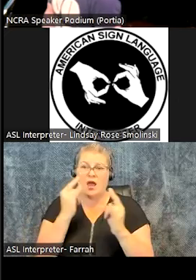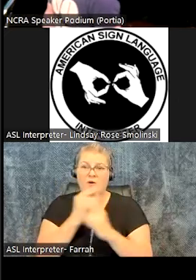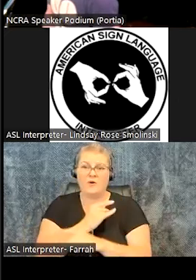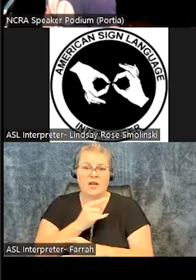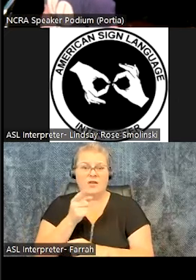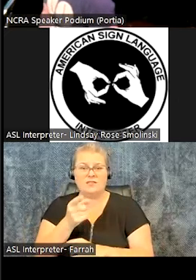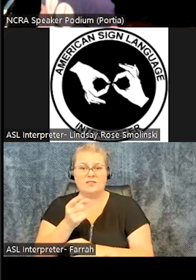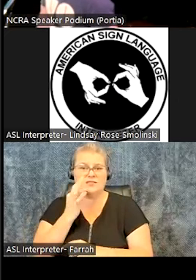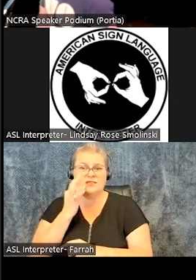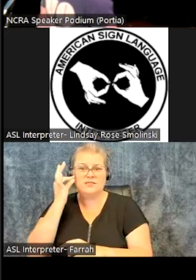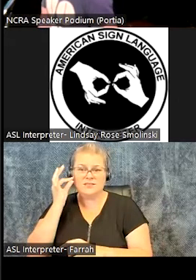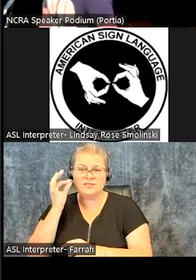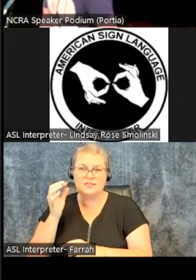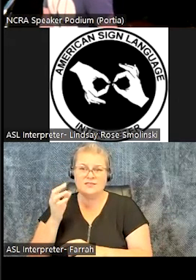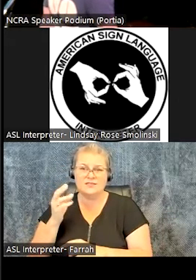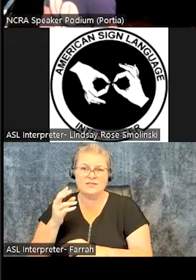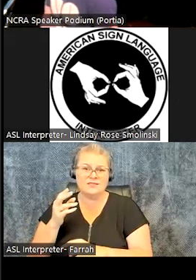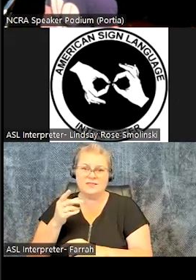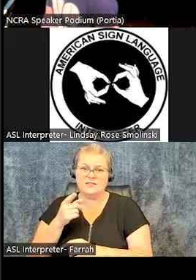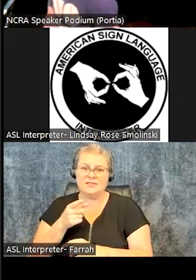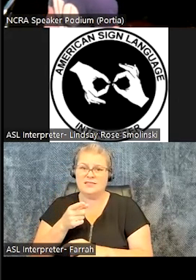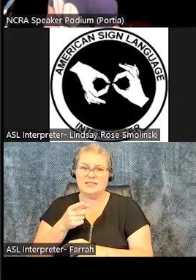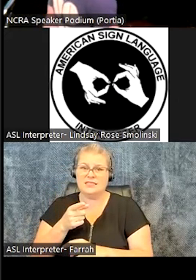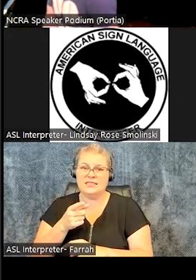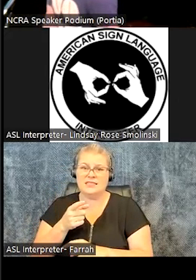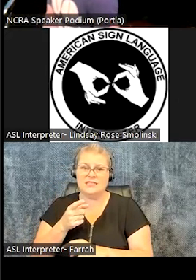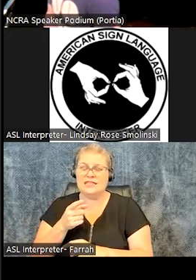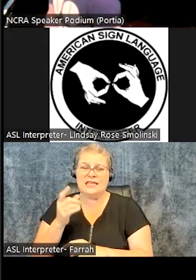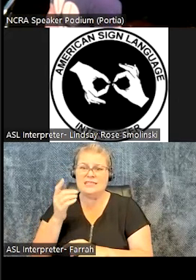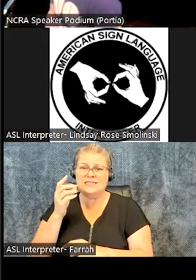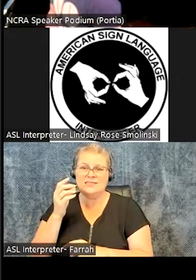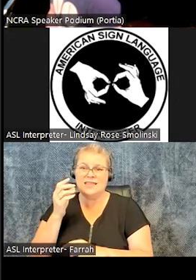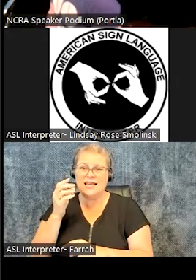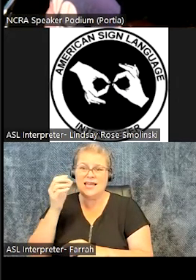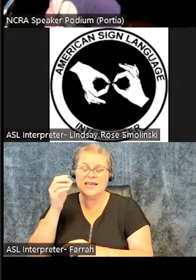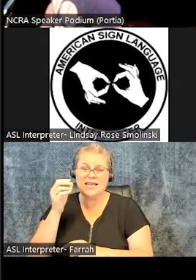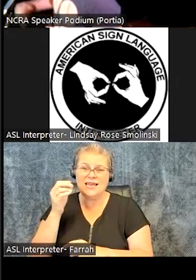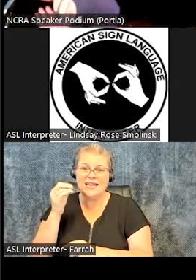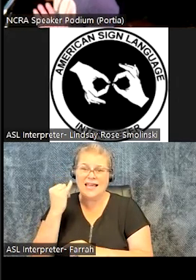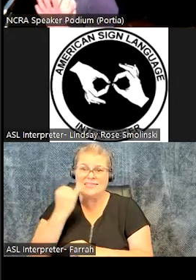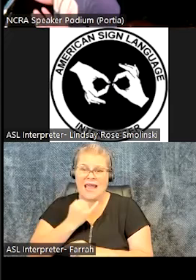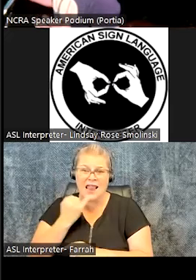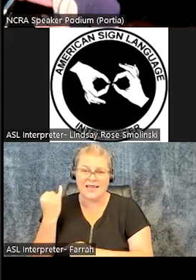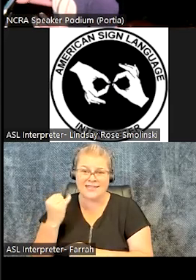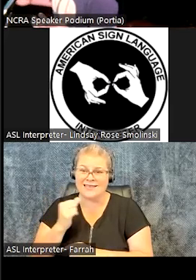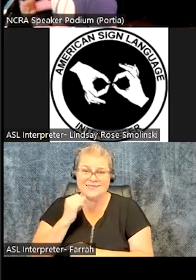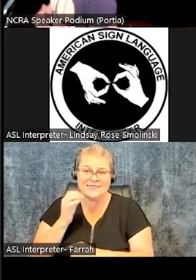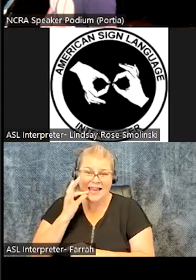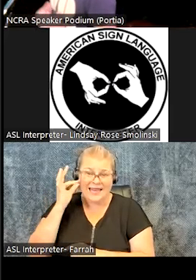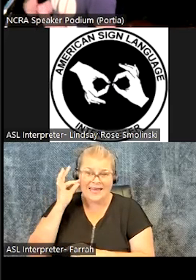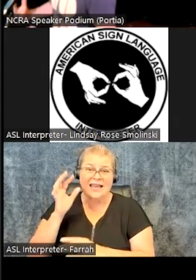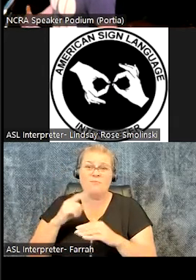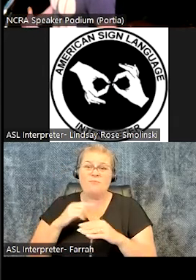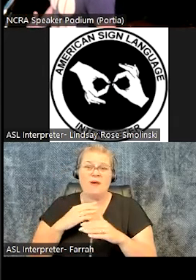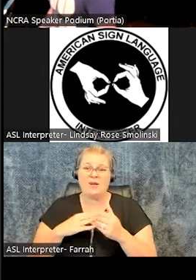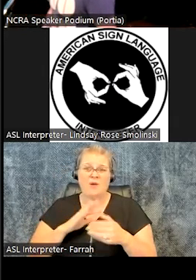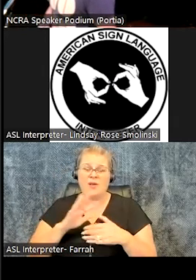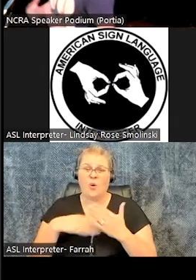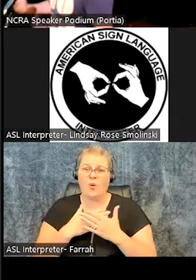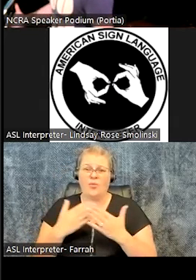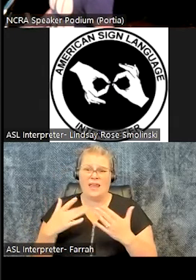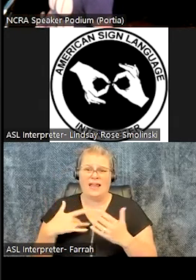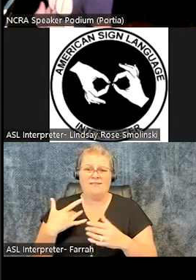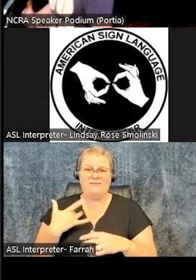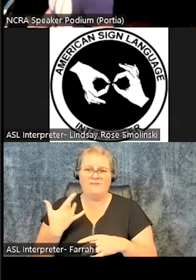actually named Iron Eyes Cody. He's of Italian descent. And the whole thing kind of felt fraudulent, I think, now that we know that who